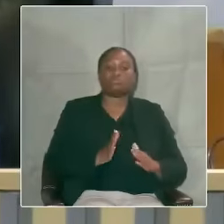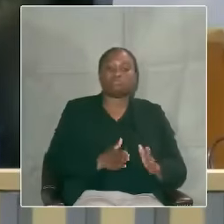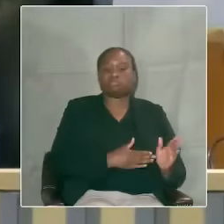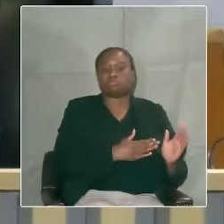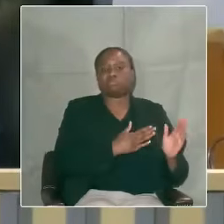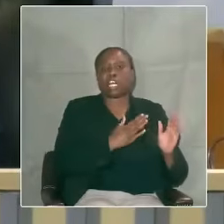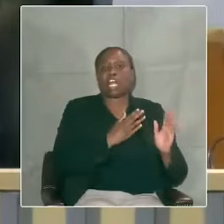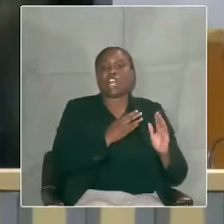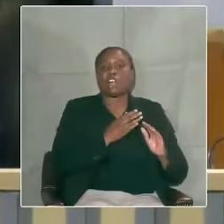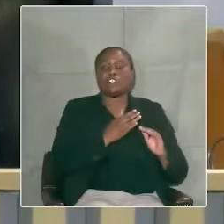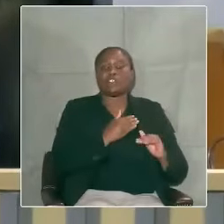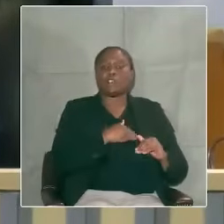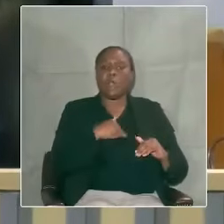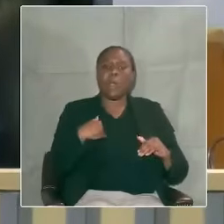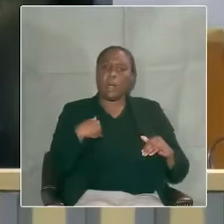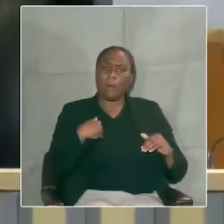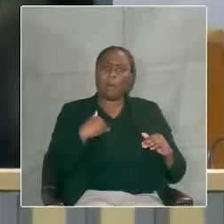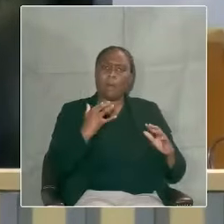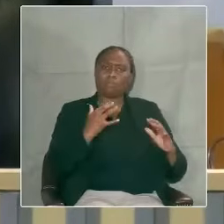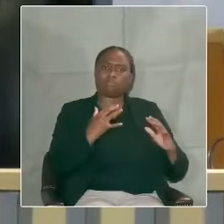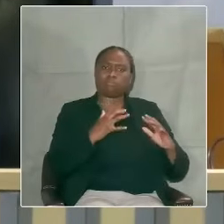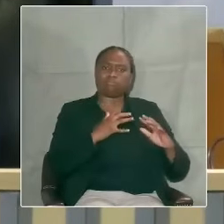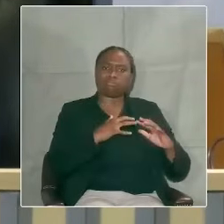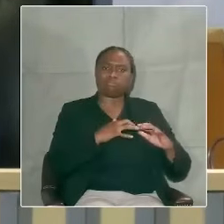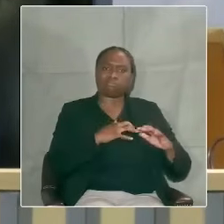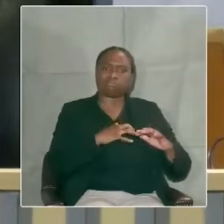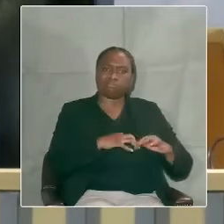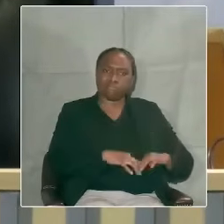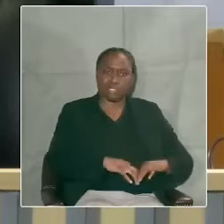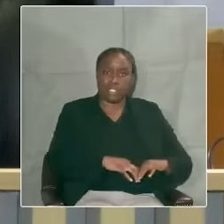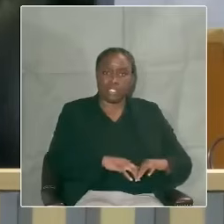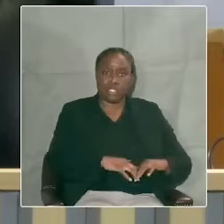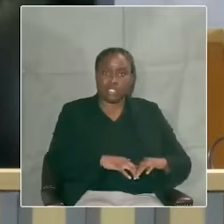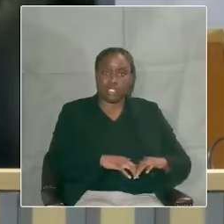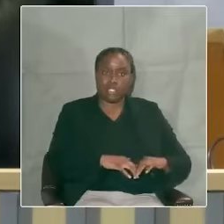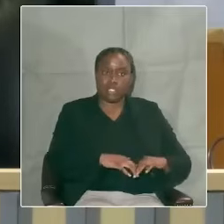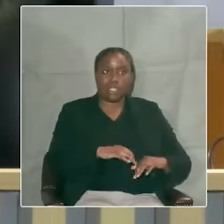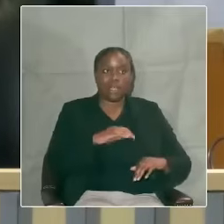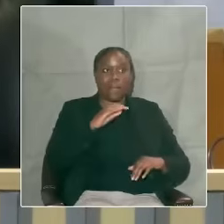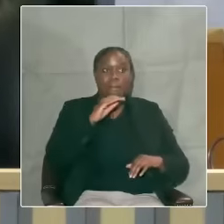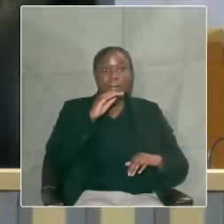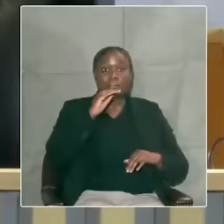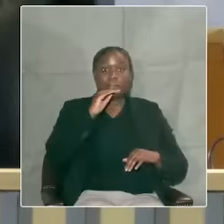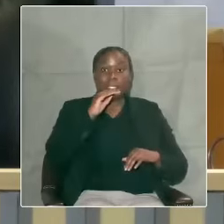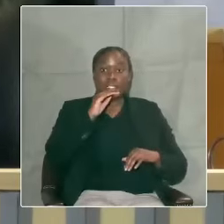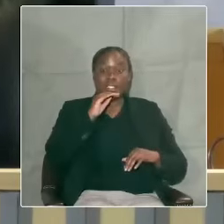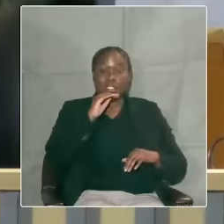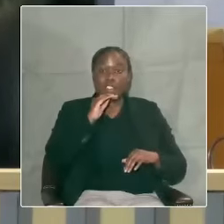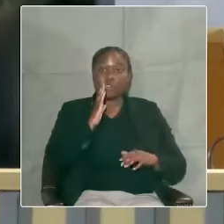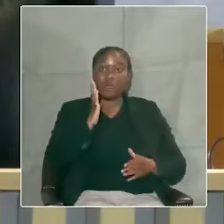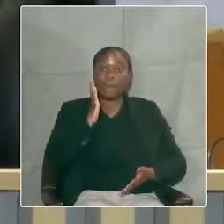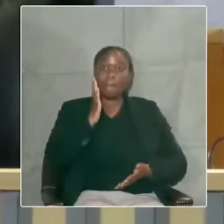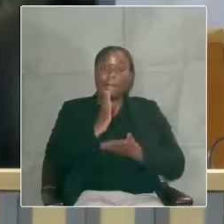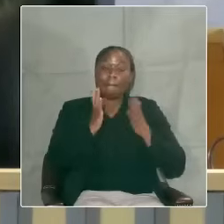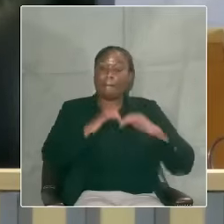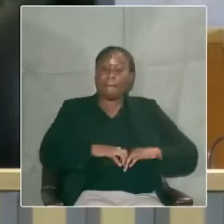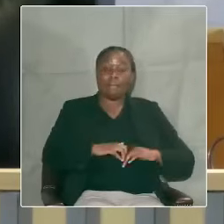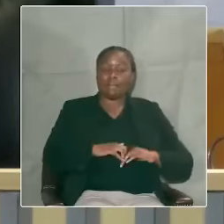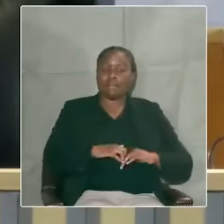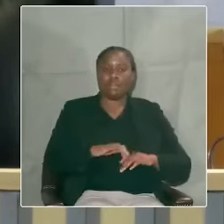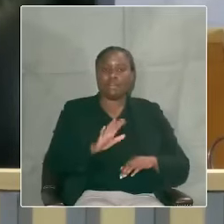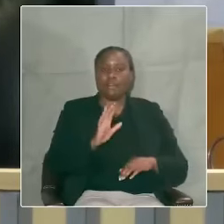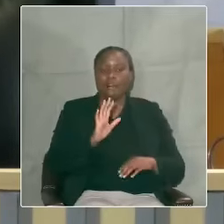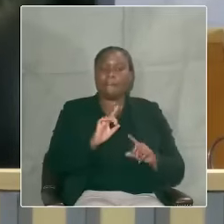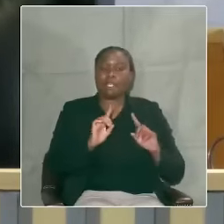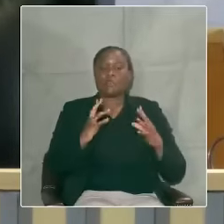be wound down in a phased manner. So you may not have gotten to the stage of actually killing it,